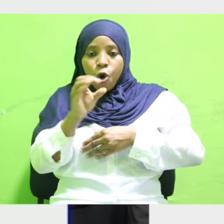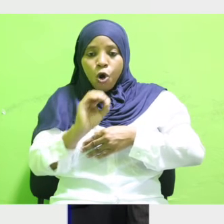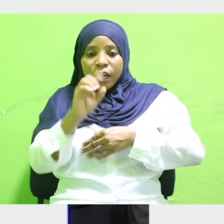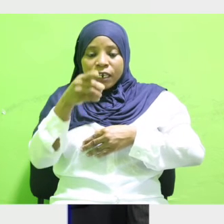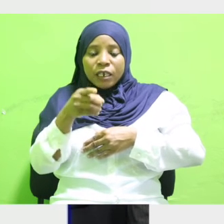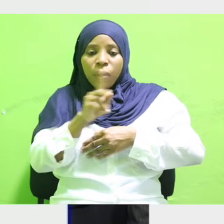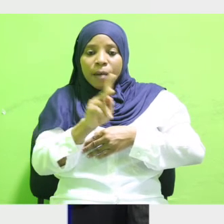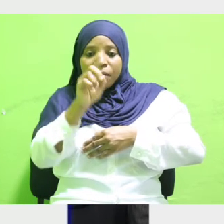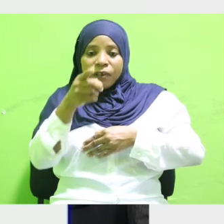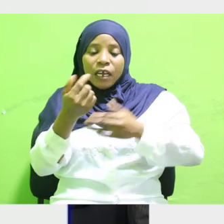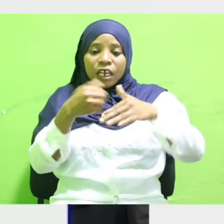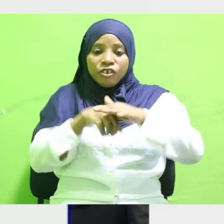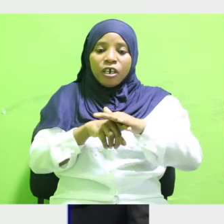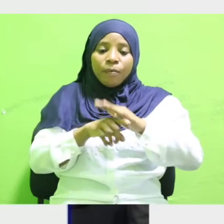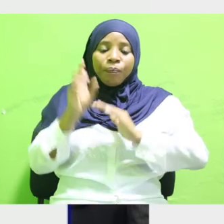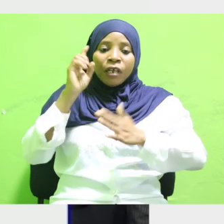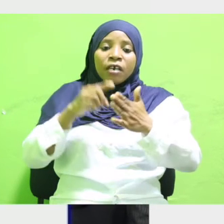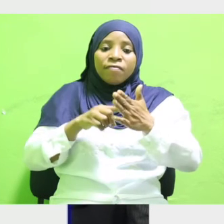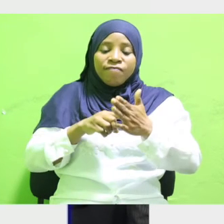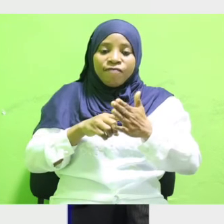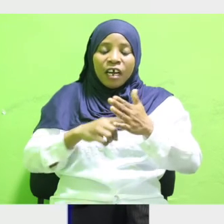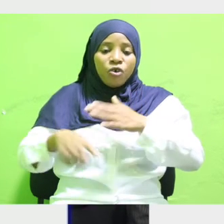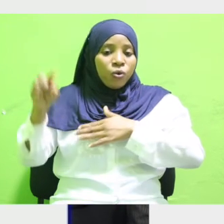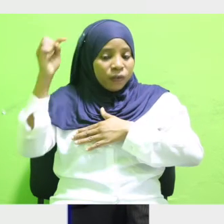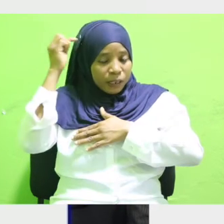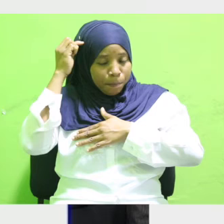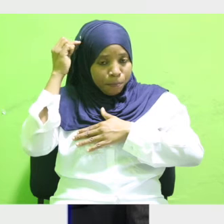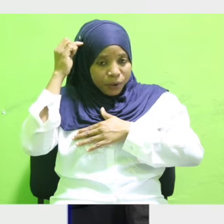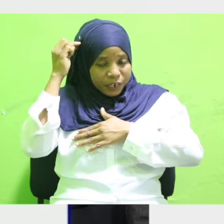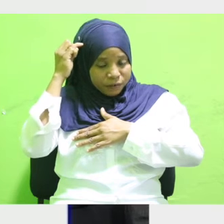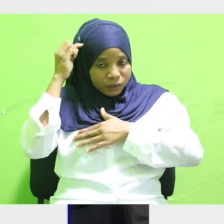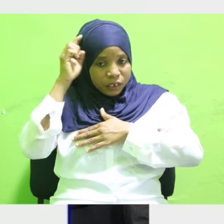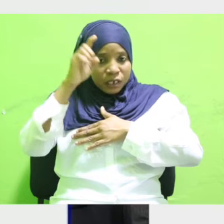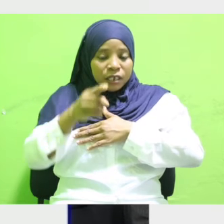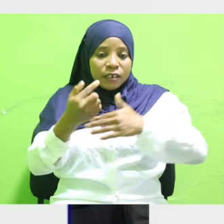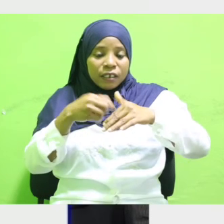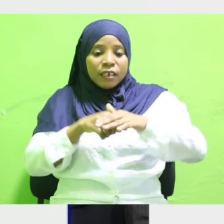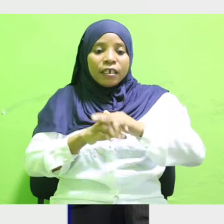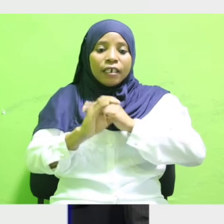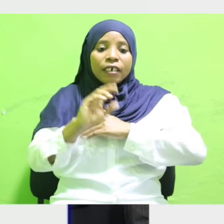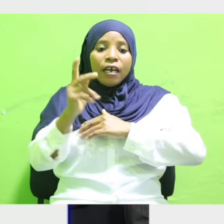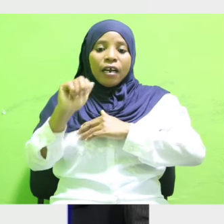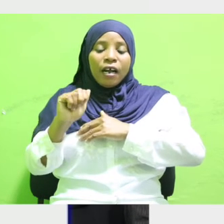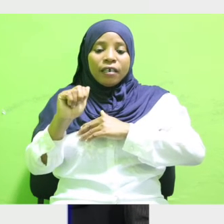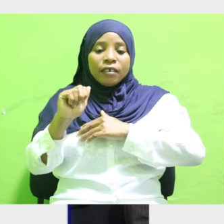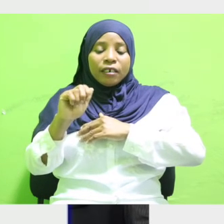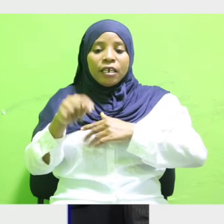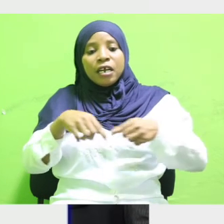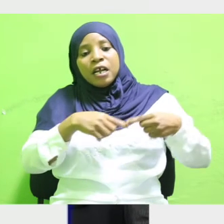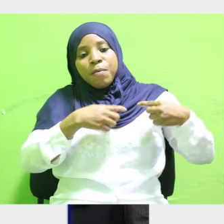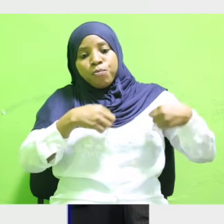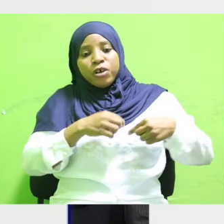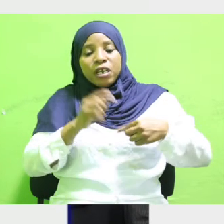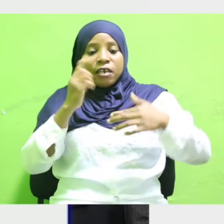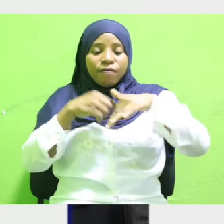shock. For instance, the brain is encased inside the skull, the heart and lungs are encased